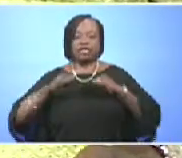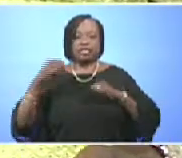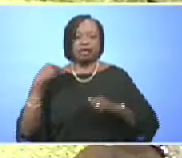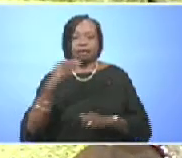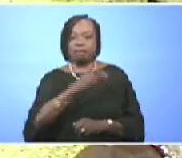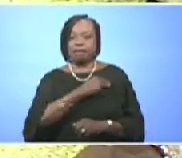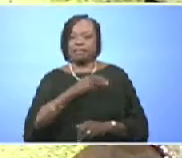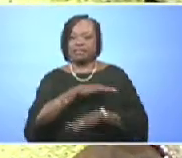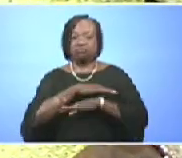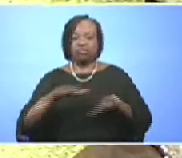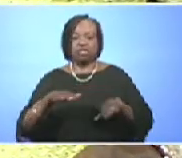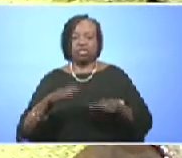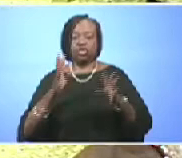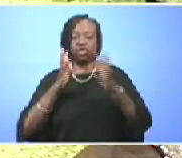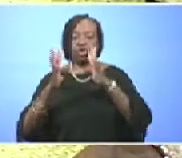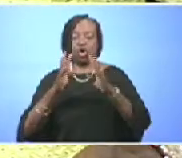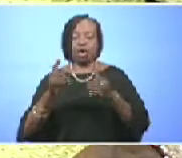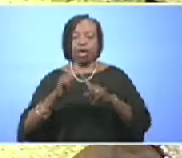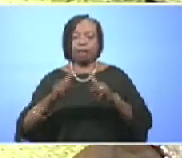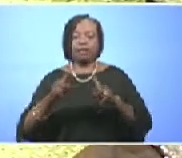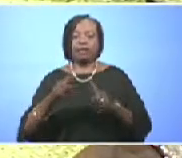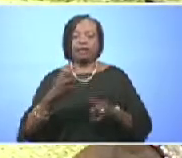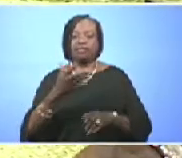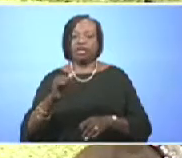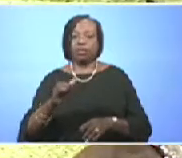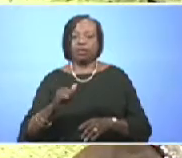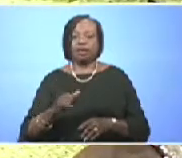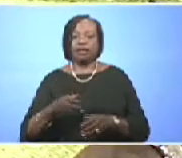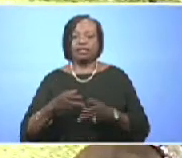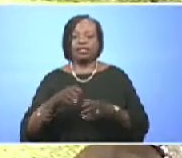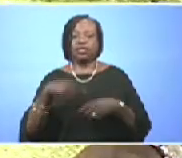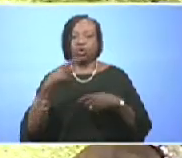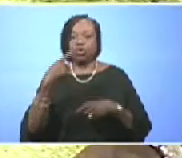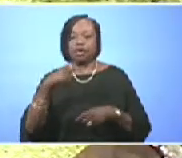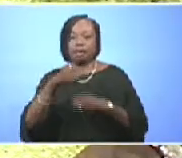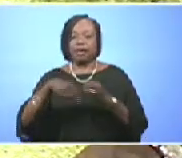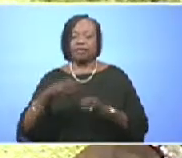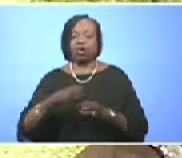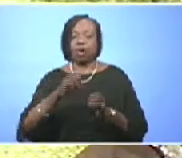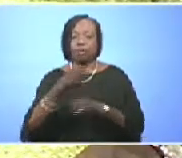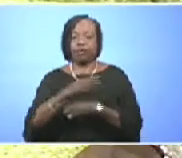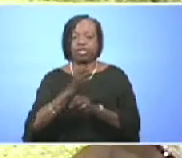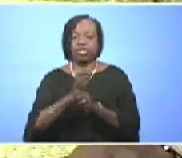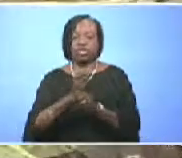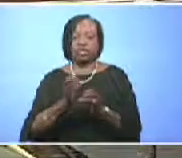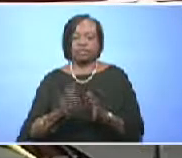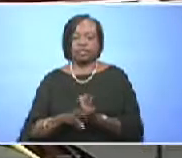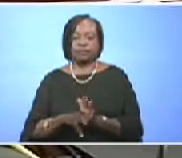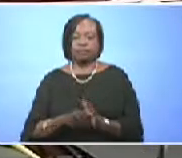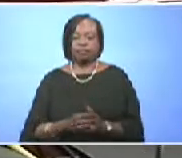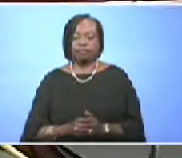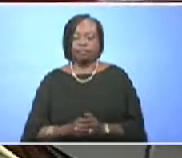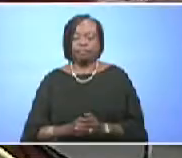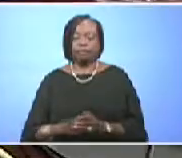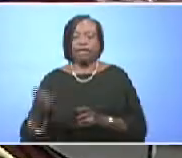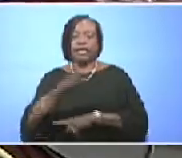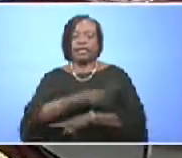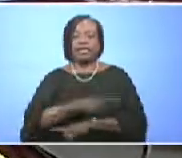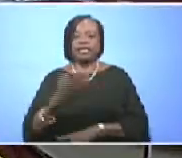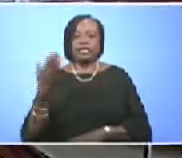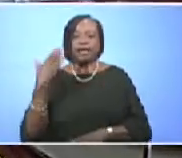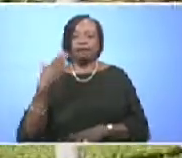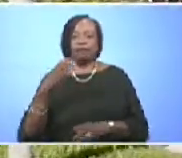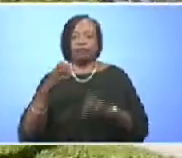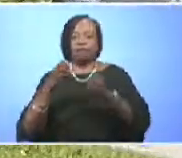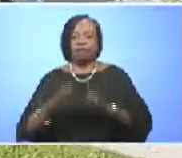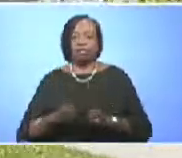press conference, they were appraised of BPL's operations. Jiminita Swain reports. Days after its official